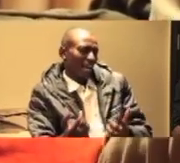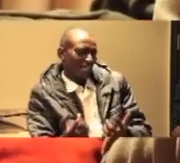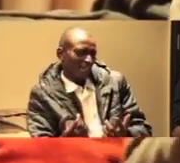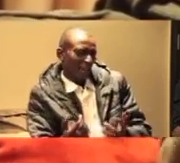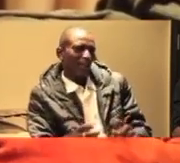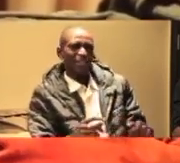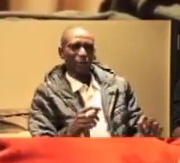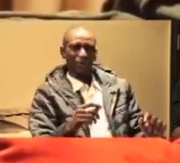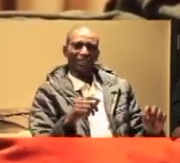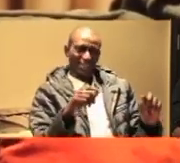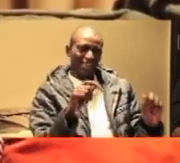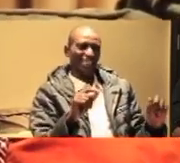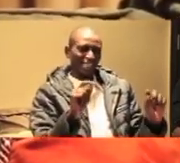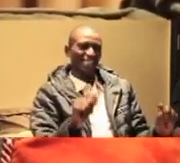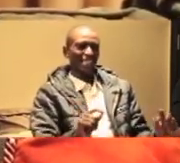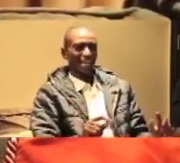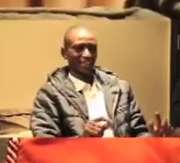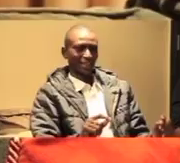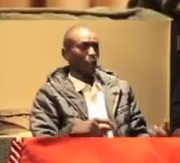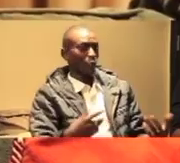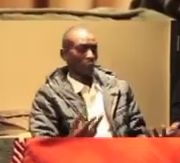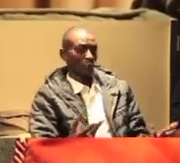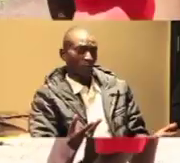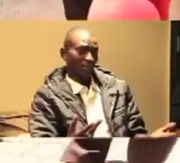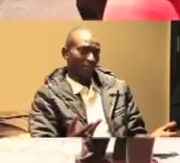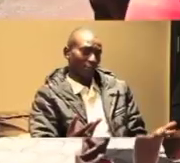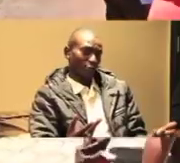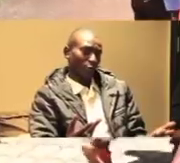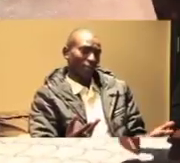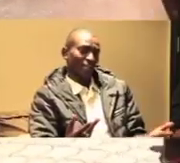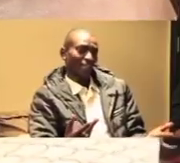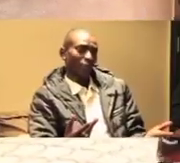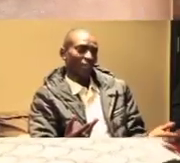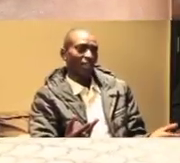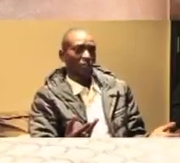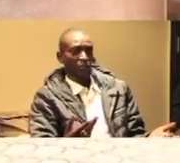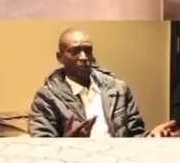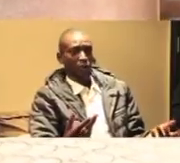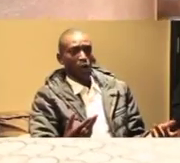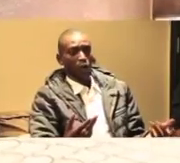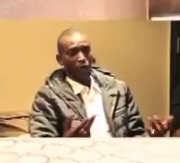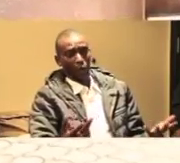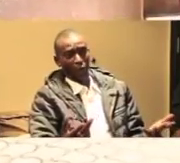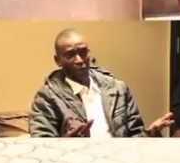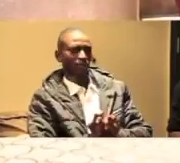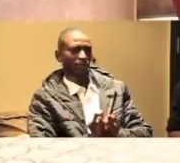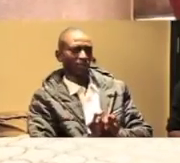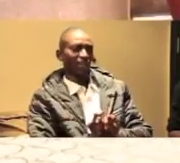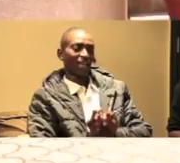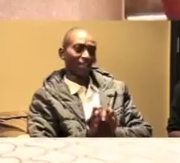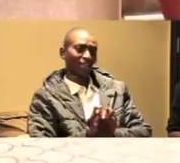it is hard, but not that really hard. You'll encounter challenges on the